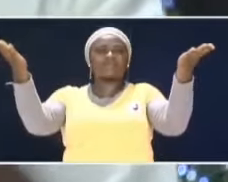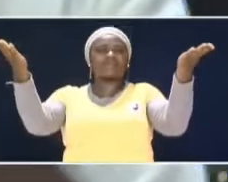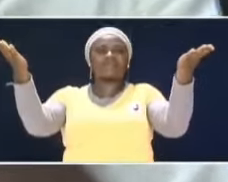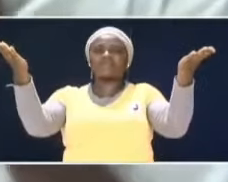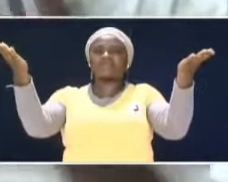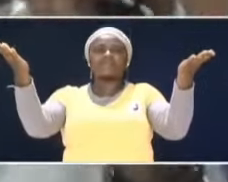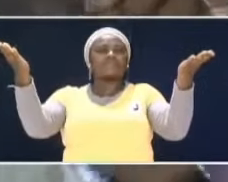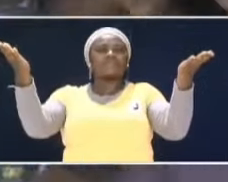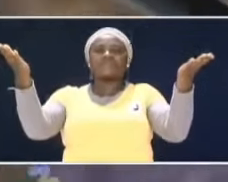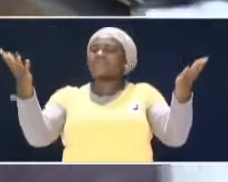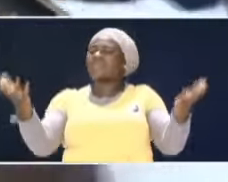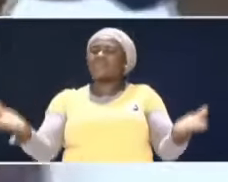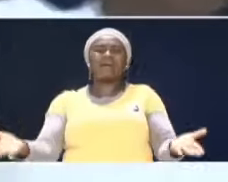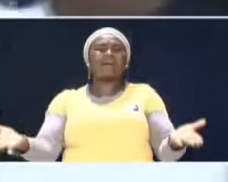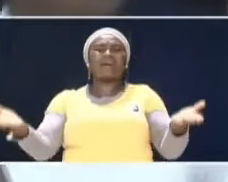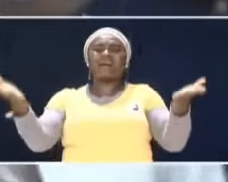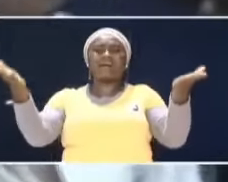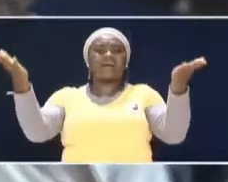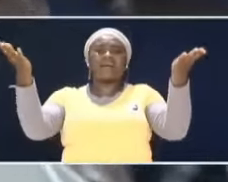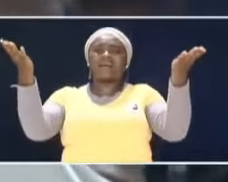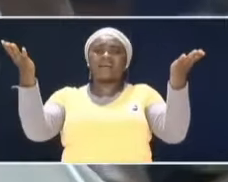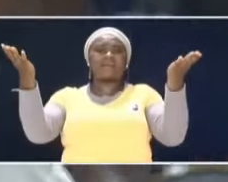Arise.